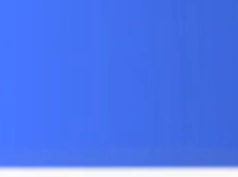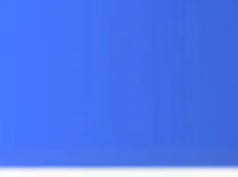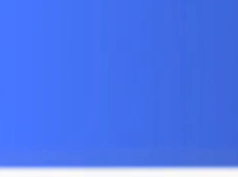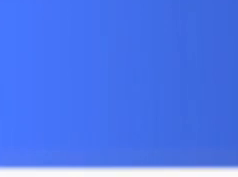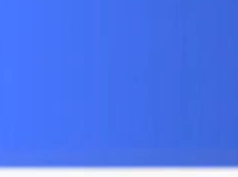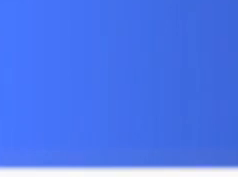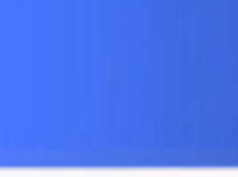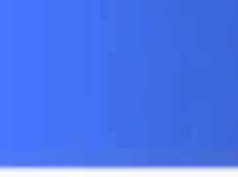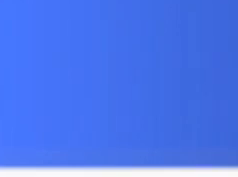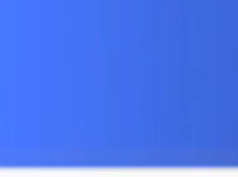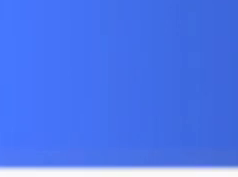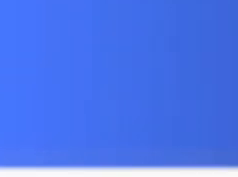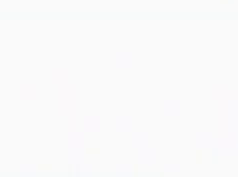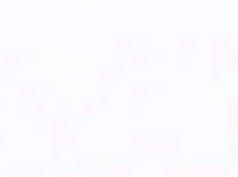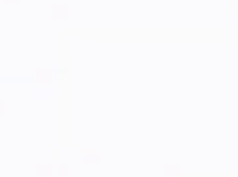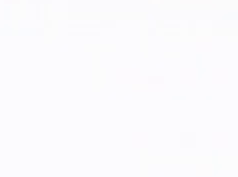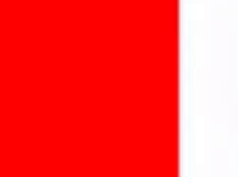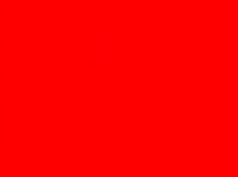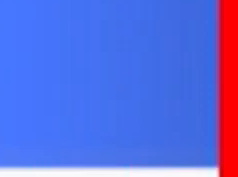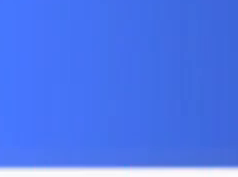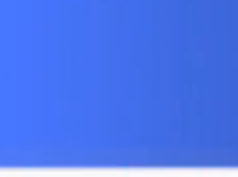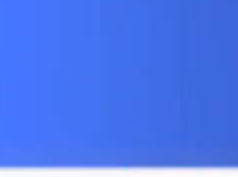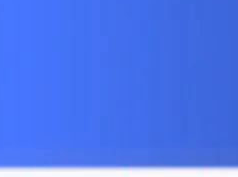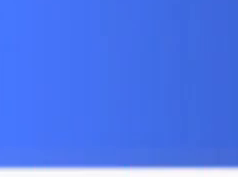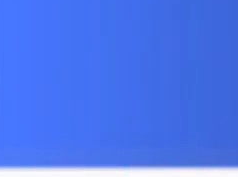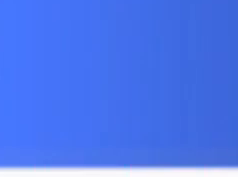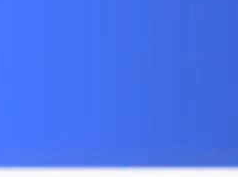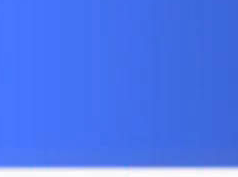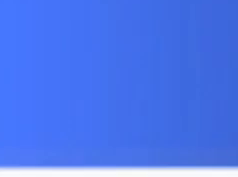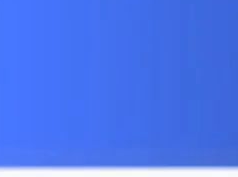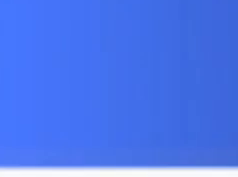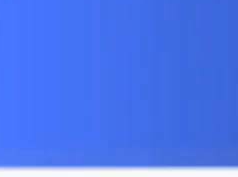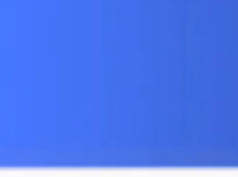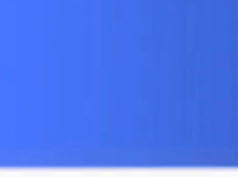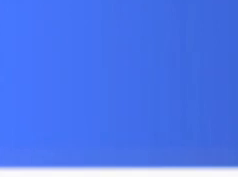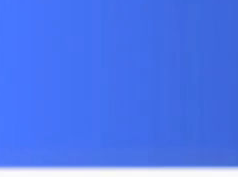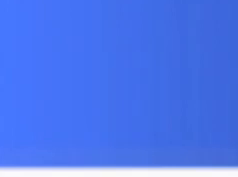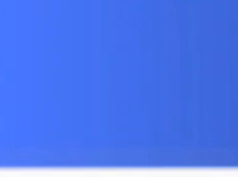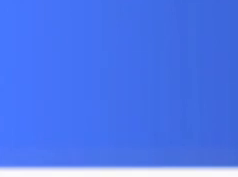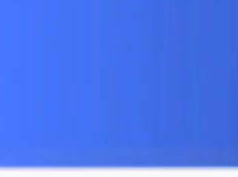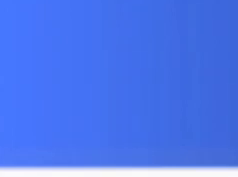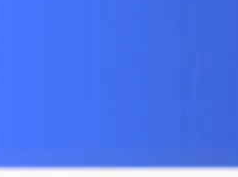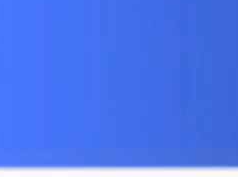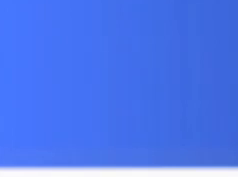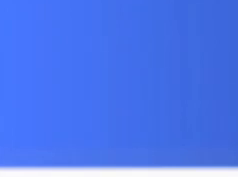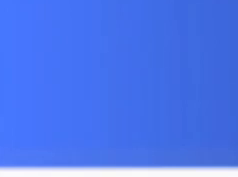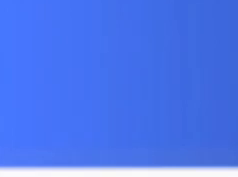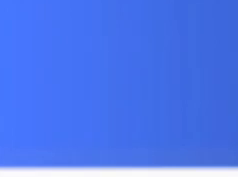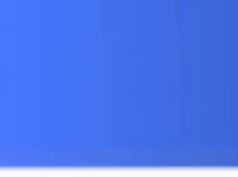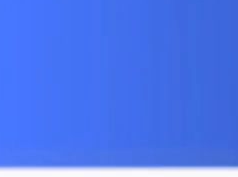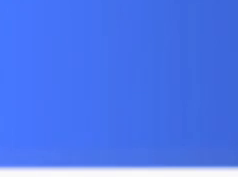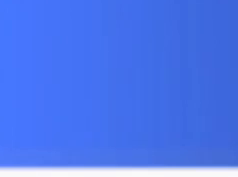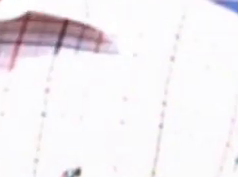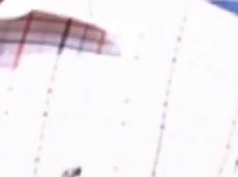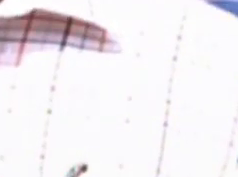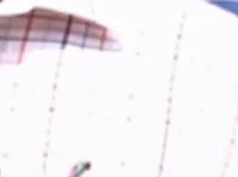Turkana, will gain 3.8 billion shillings. Western Kenya counties, 2.9 billion shillings. And counties in Luo Nyanza, 1.6